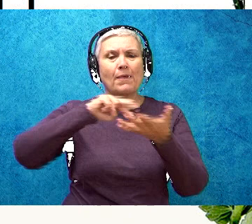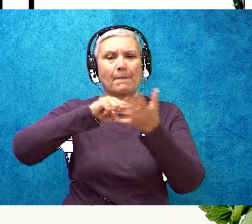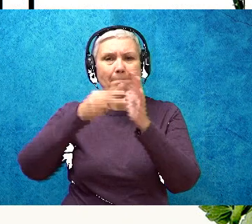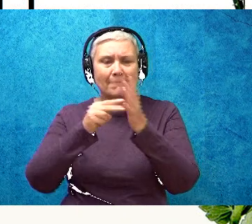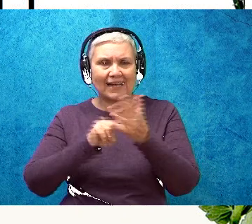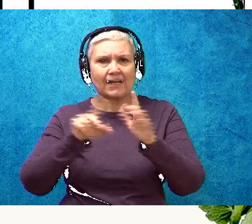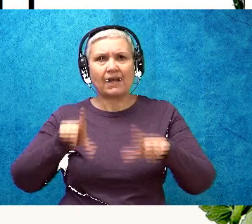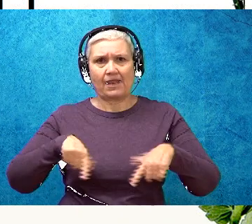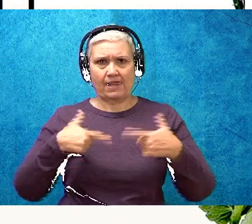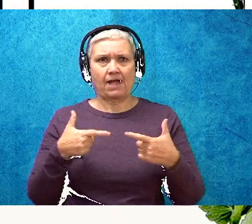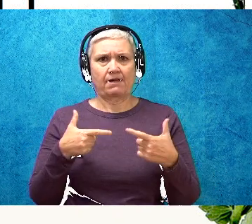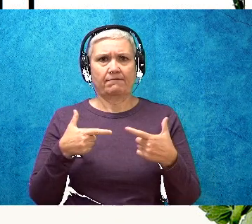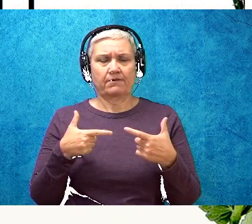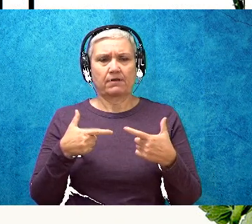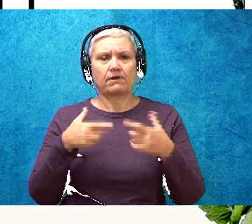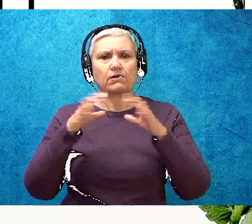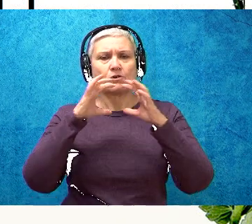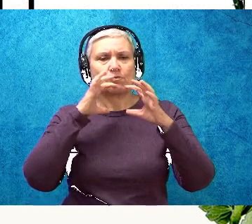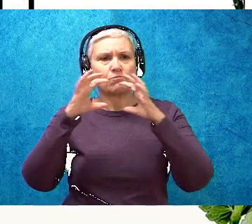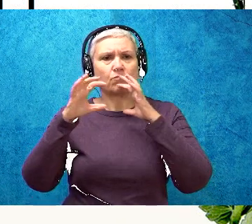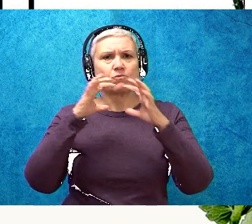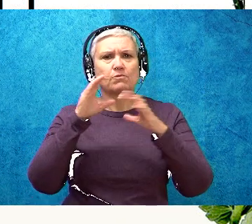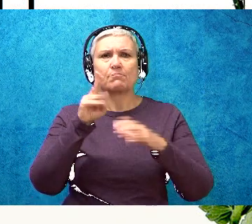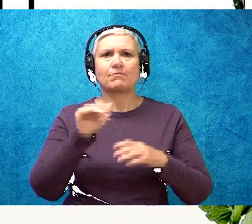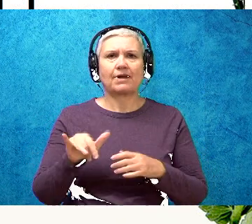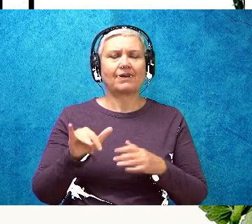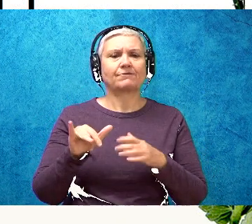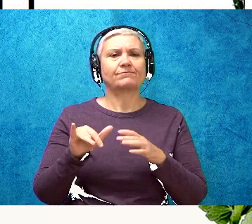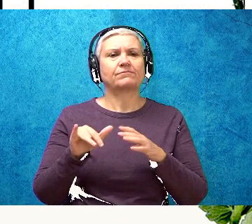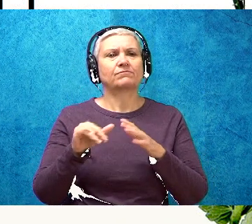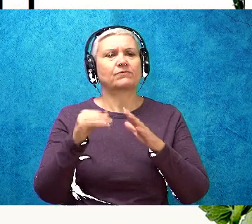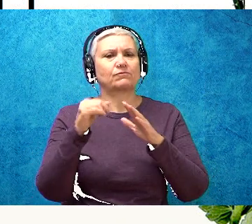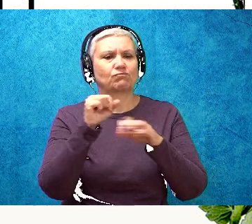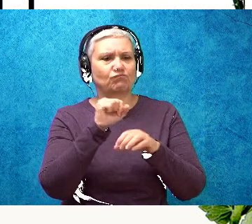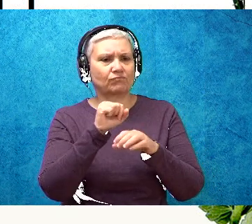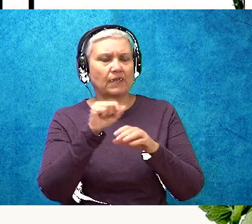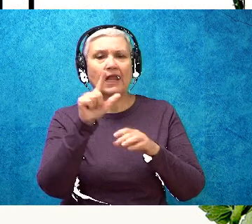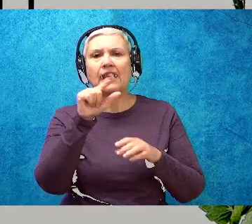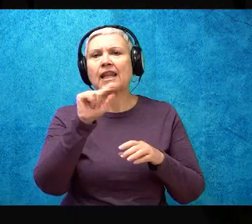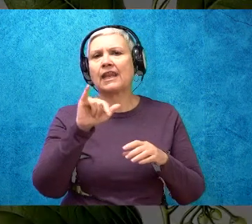human nature that is communicated by any type of literary work.